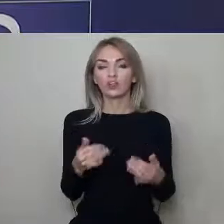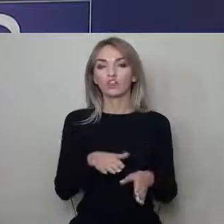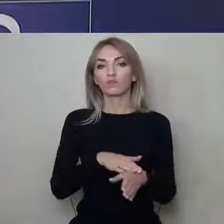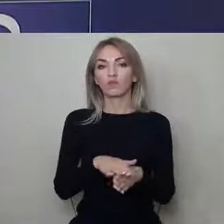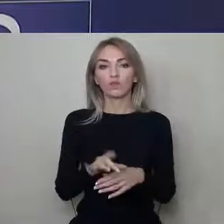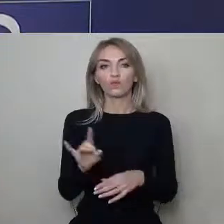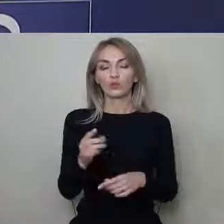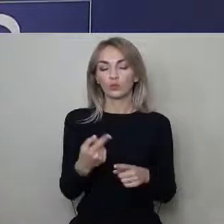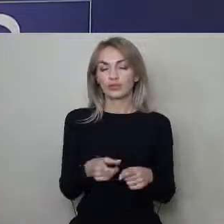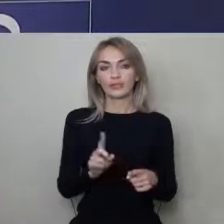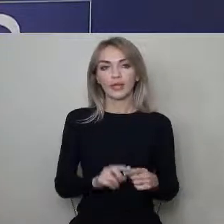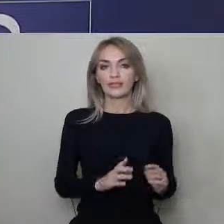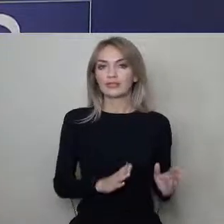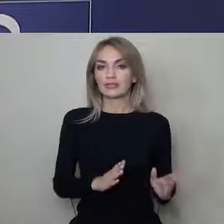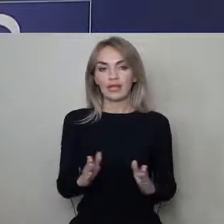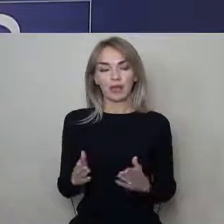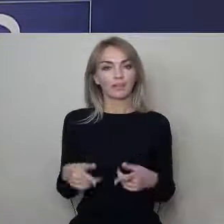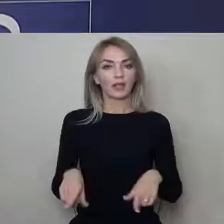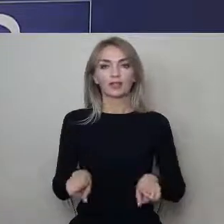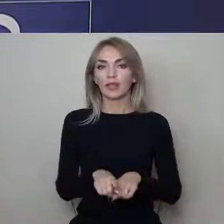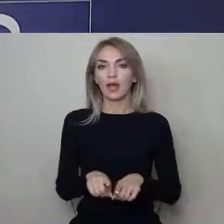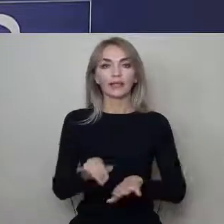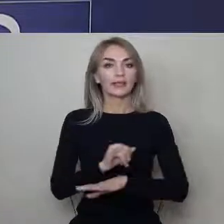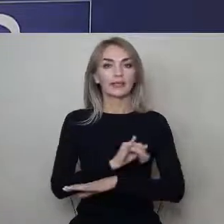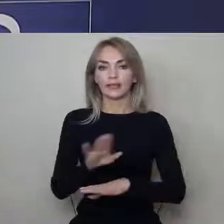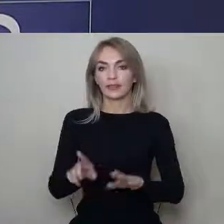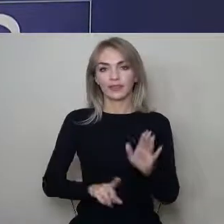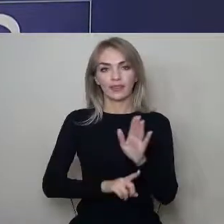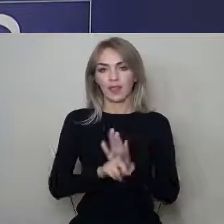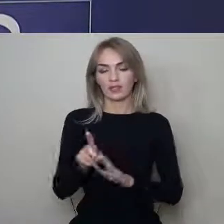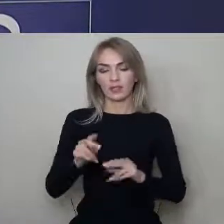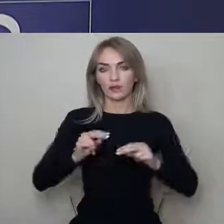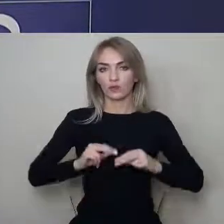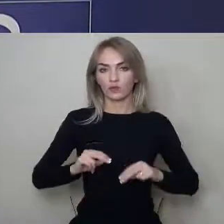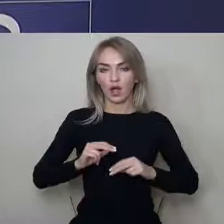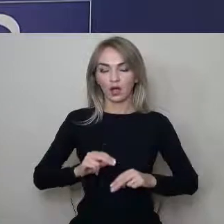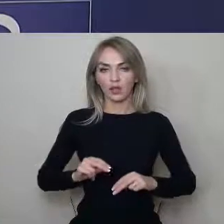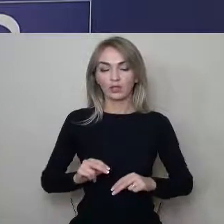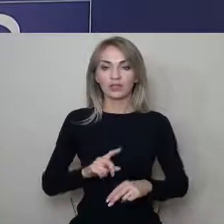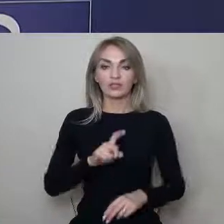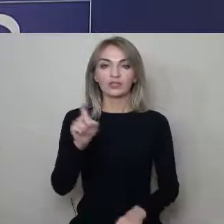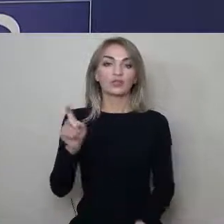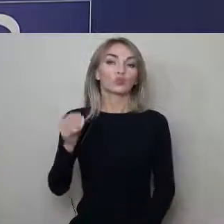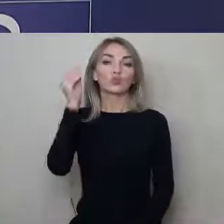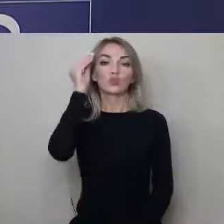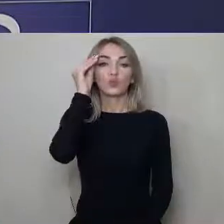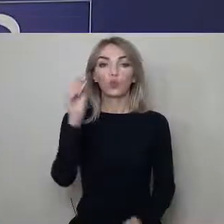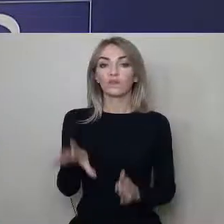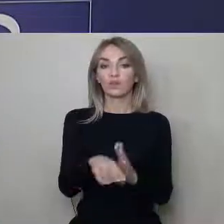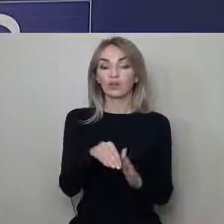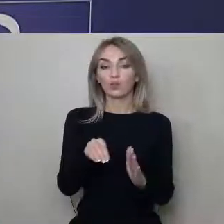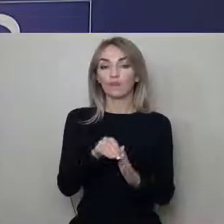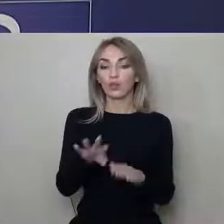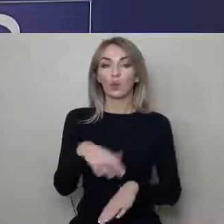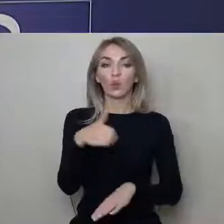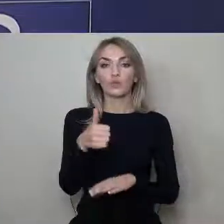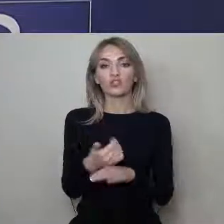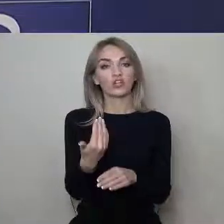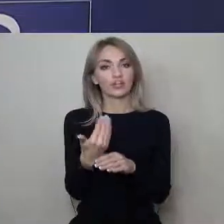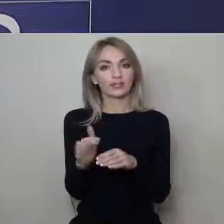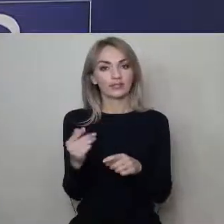Unfortunately, the system has not come into effect fully yet. Talking